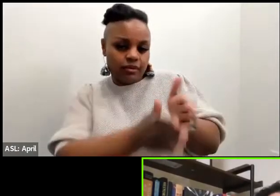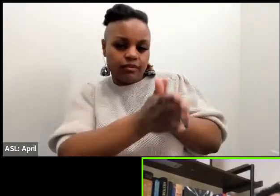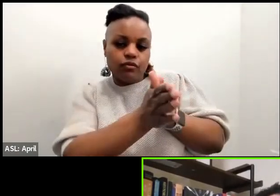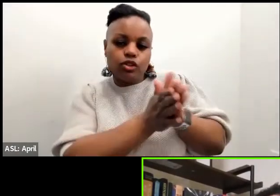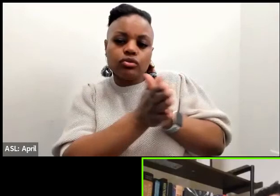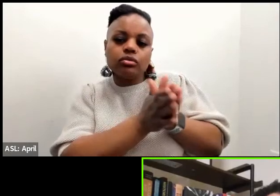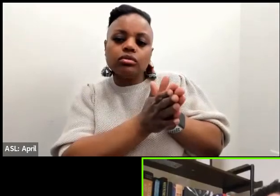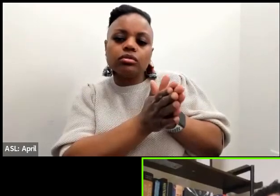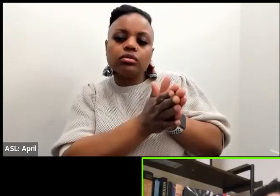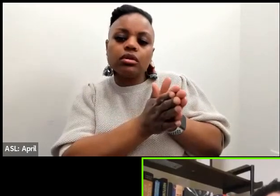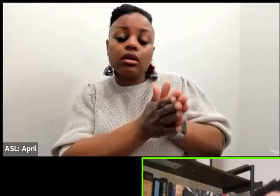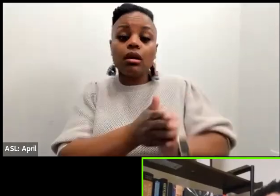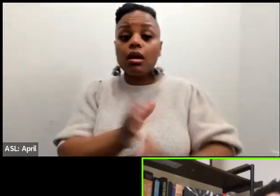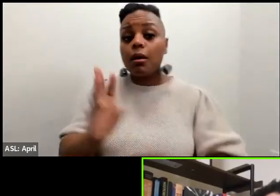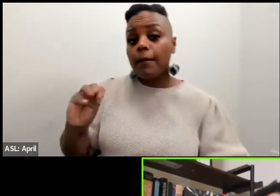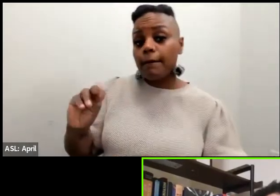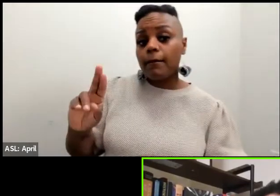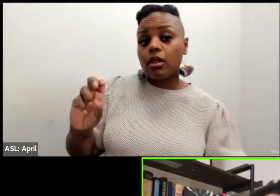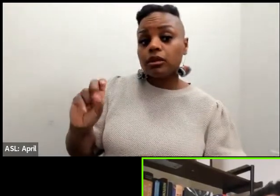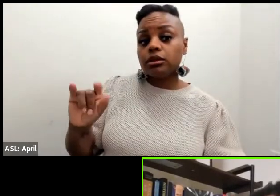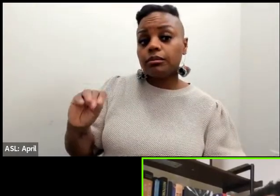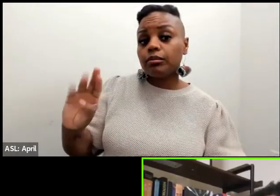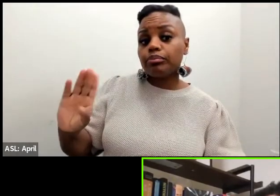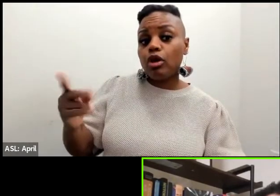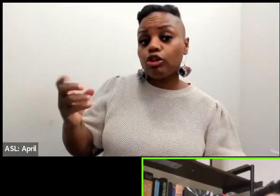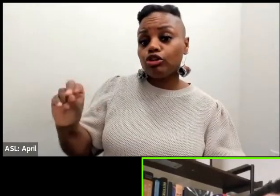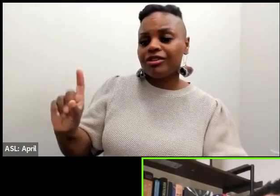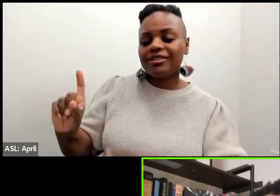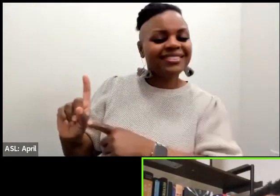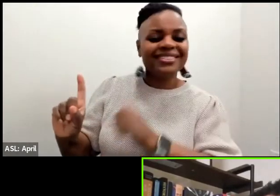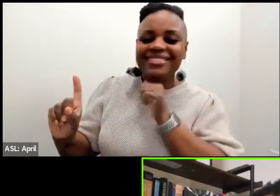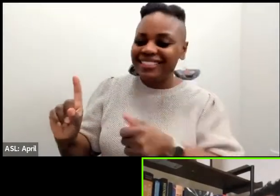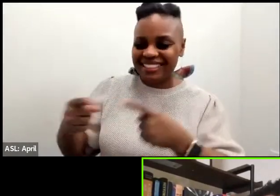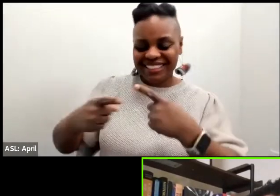ideology, rather that context defined a lot of this.